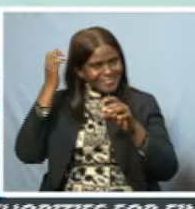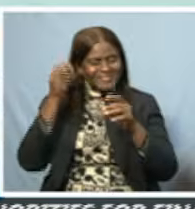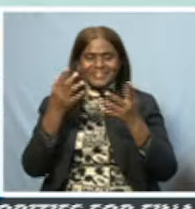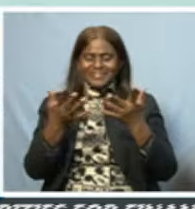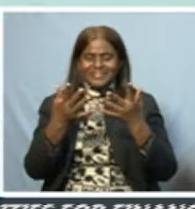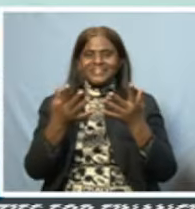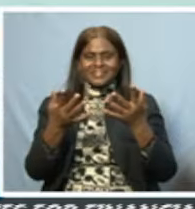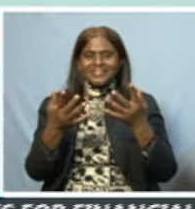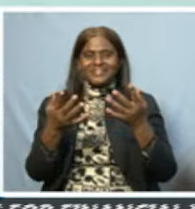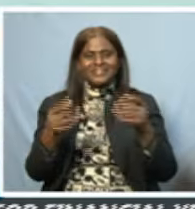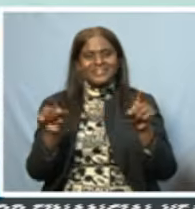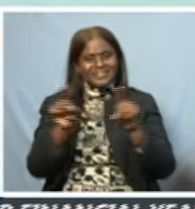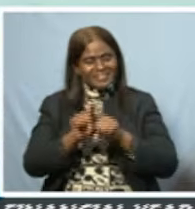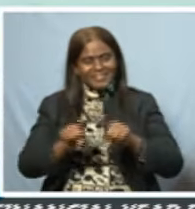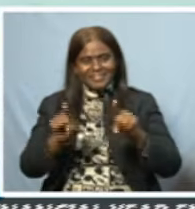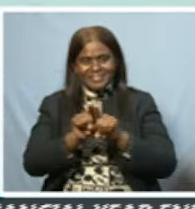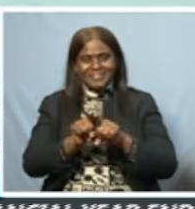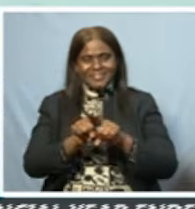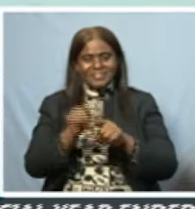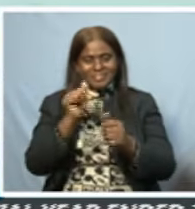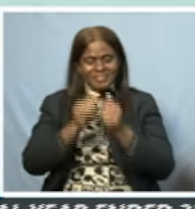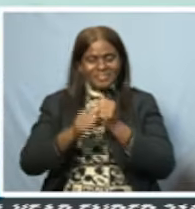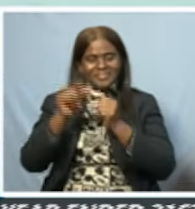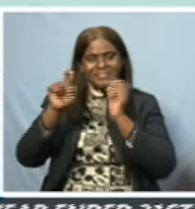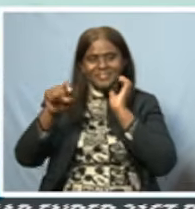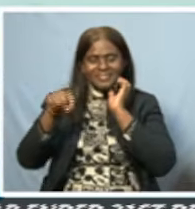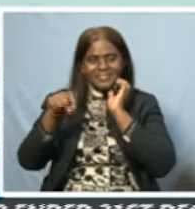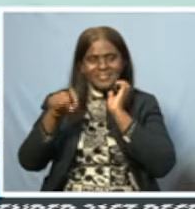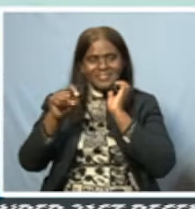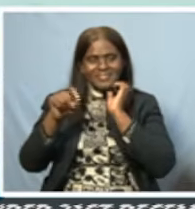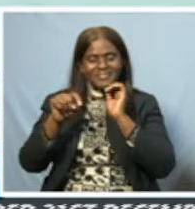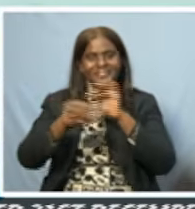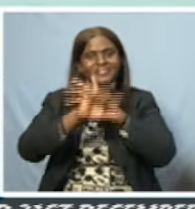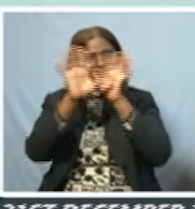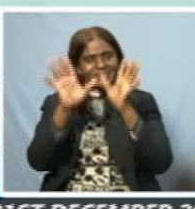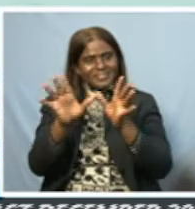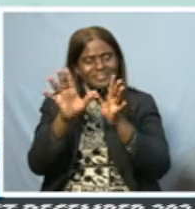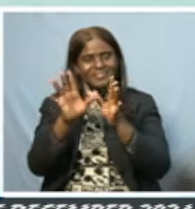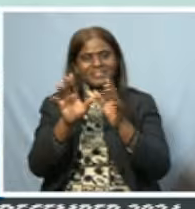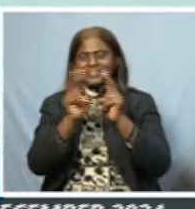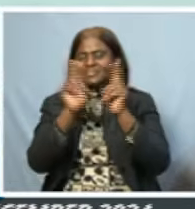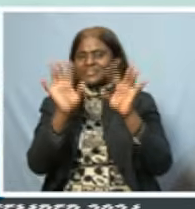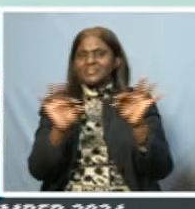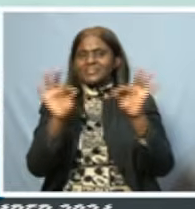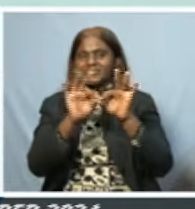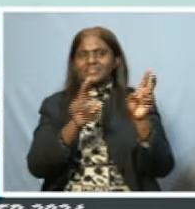intricate, which require a clear substantiation.